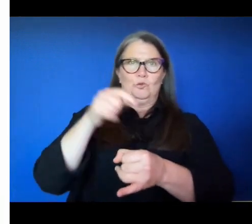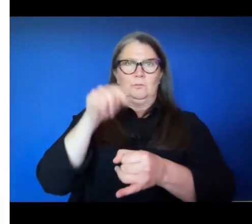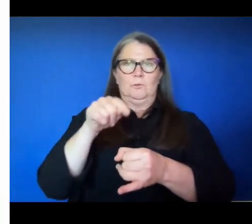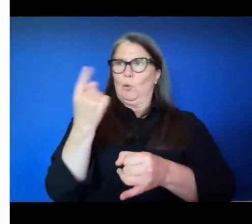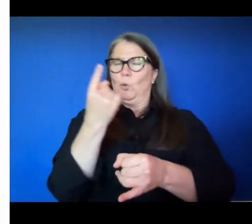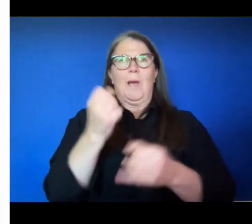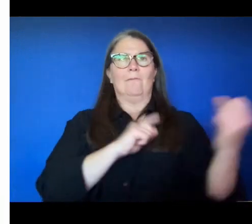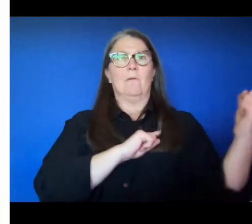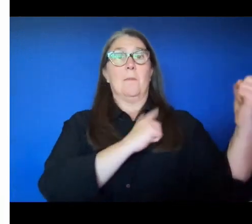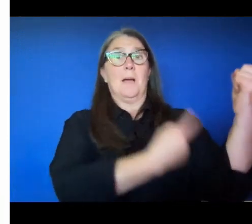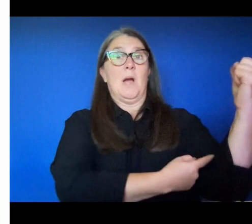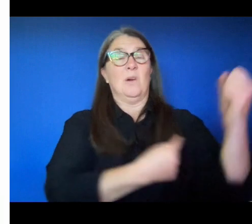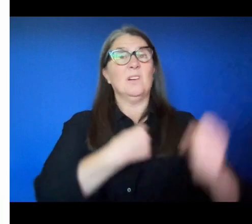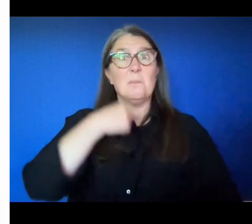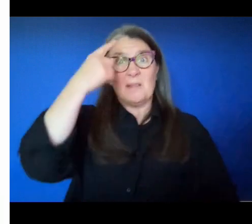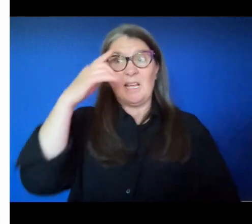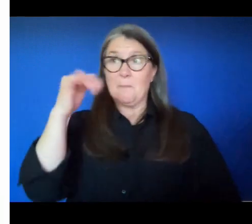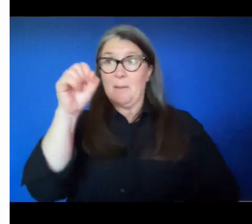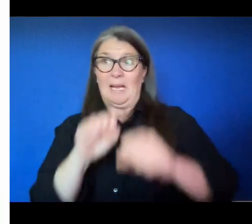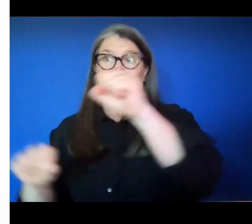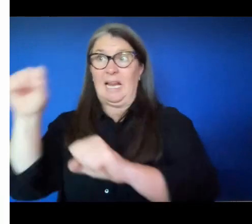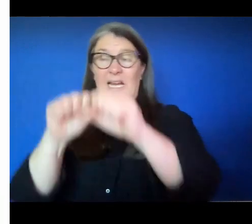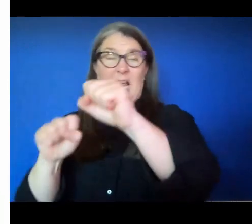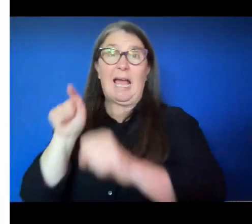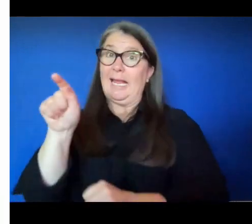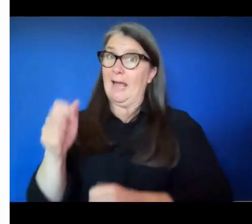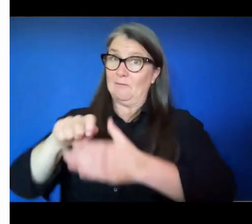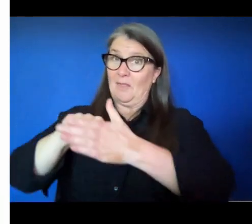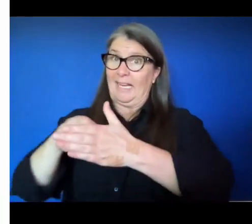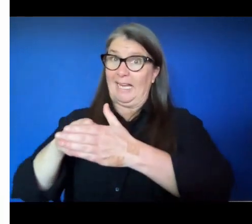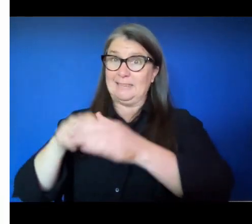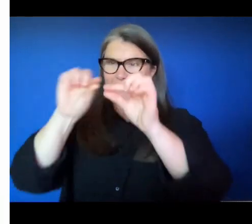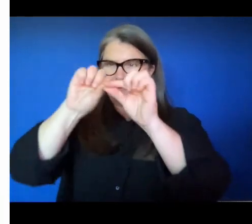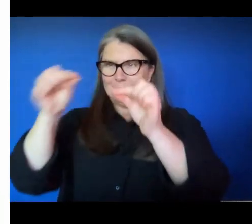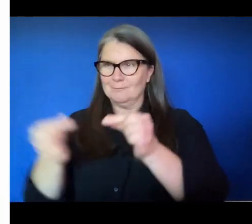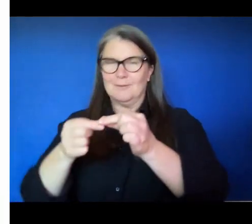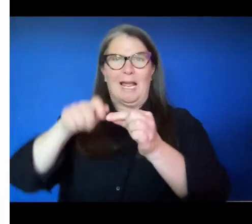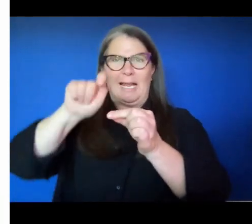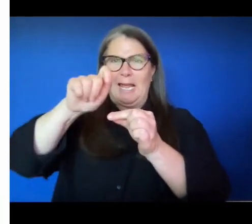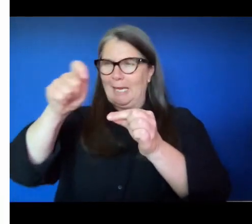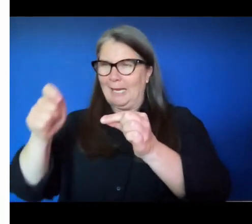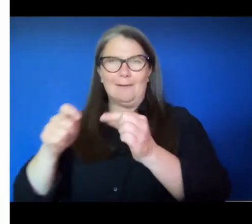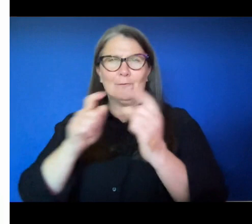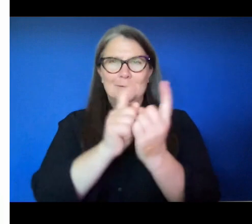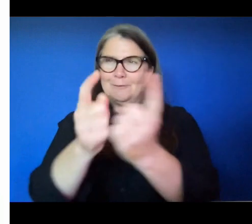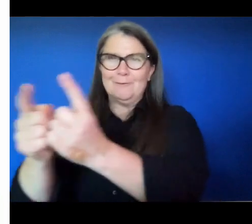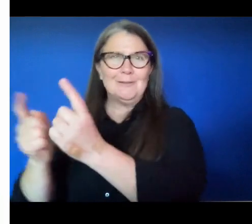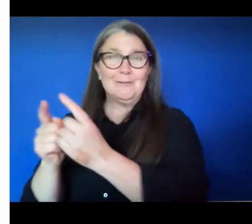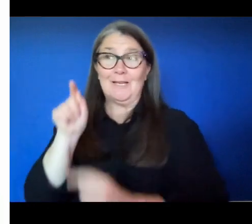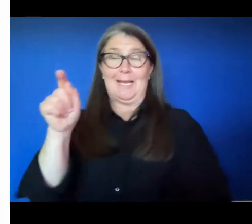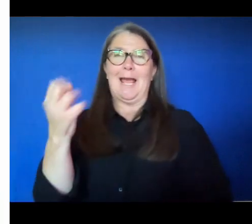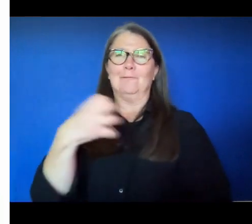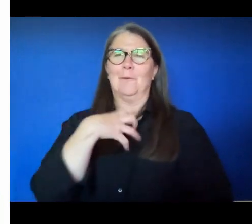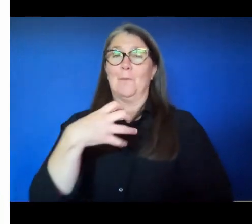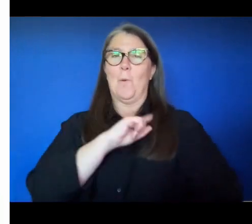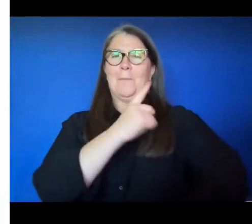keys, probably has more power than his supposed adversary is on top of the art school. But that's